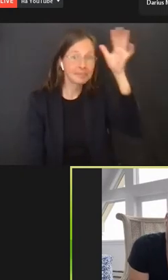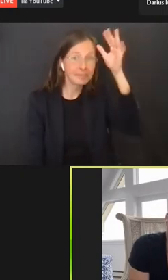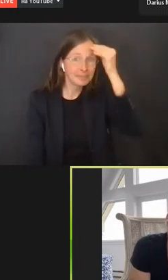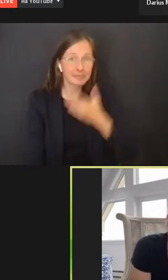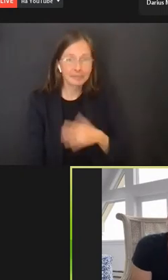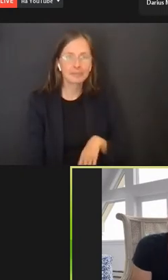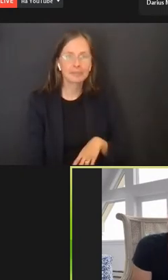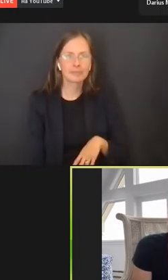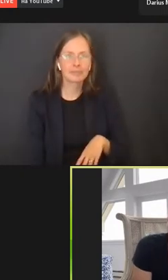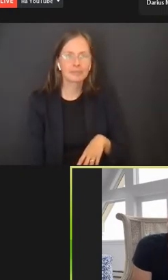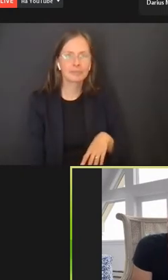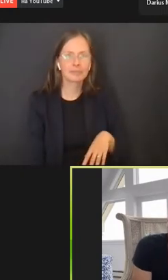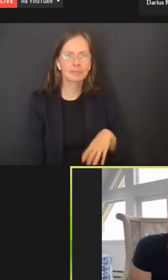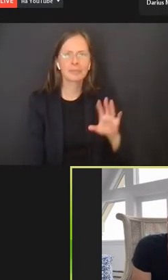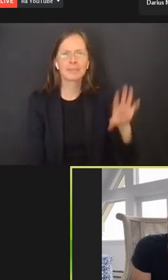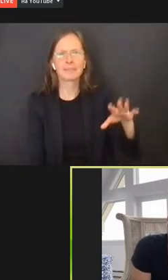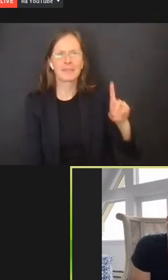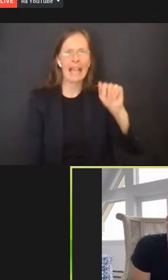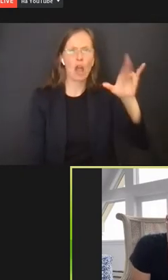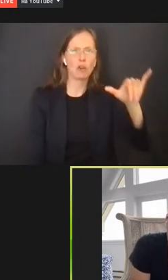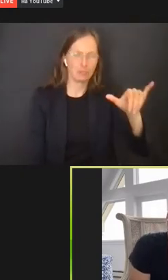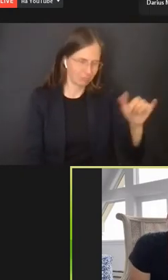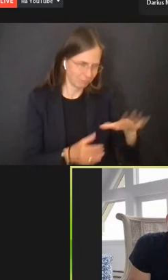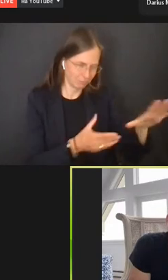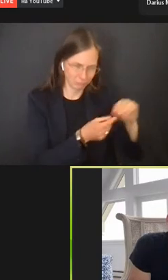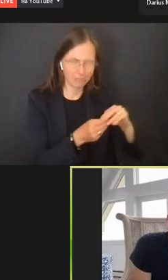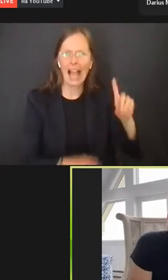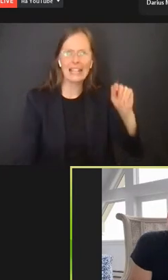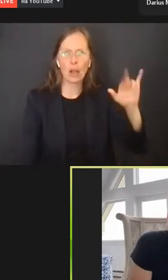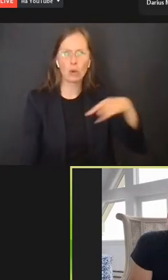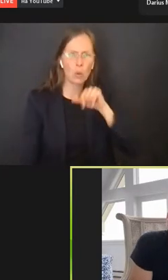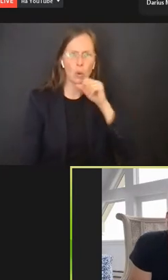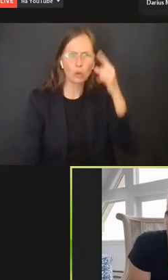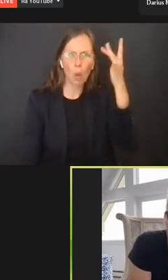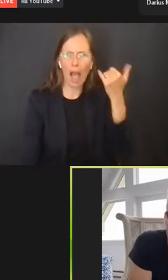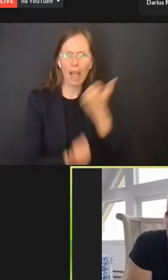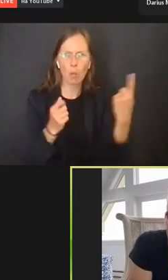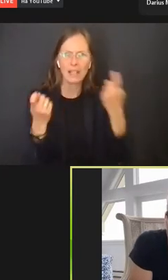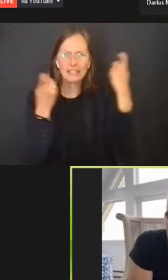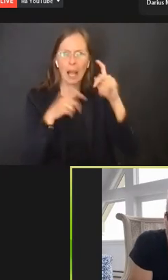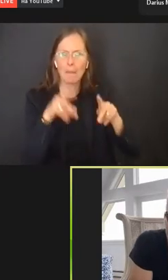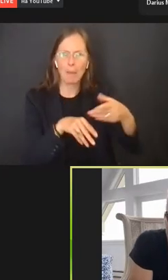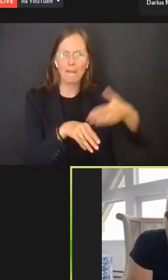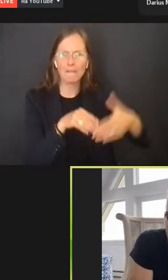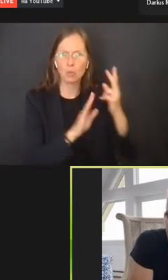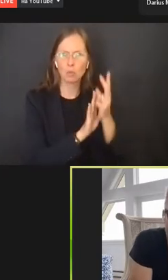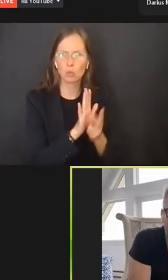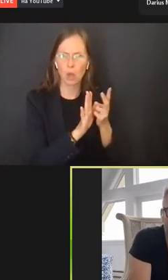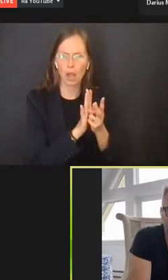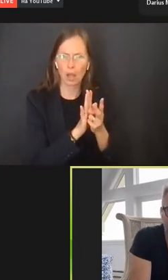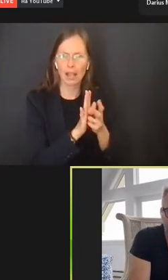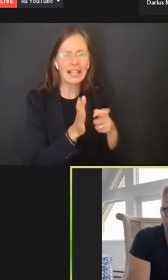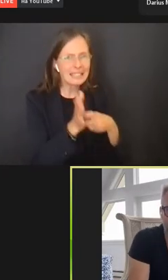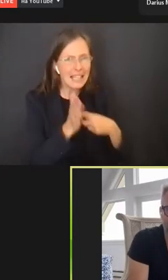Dari, it's the way he talked. He said, Dari, I don't understand why everyone celebrates the people who finish in 2 hours when it takes